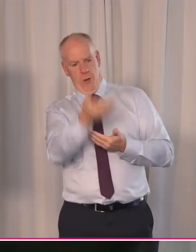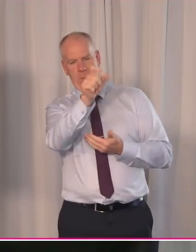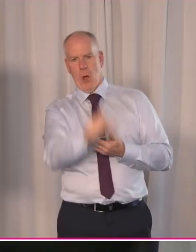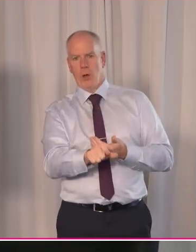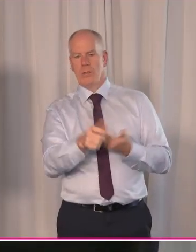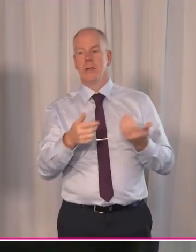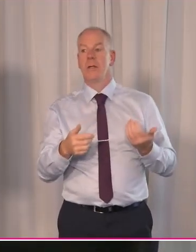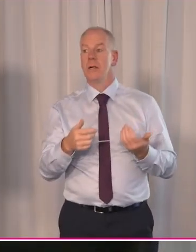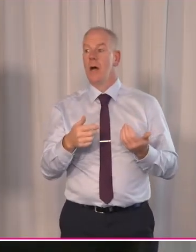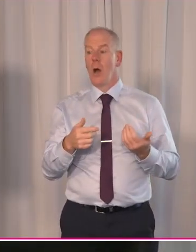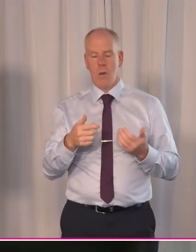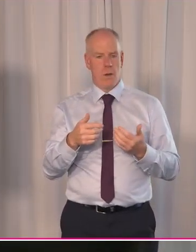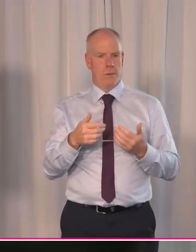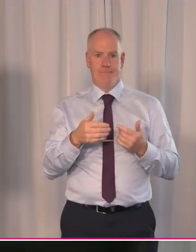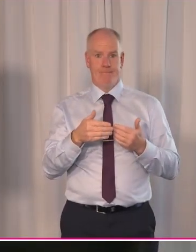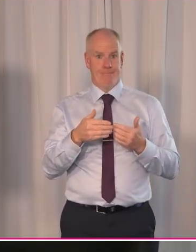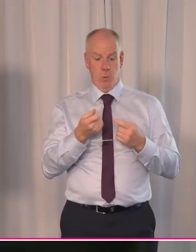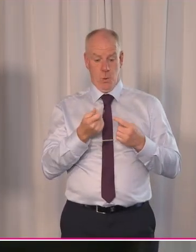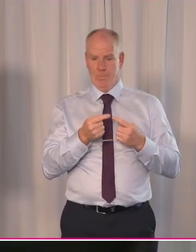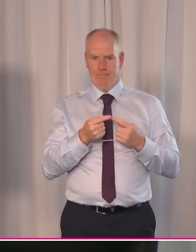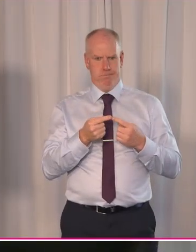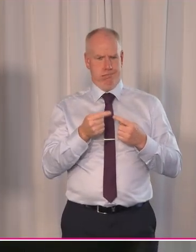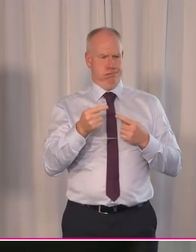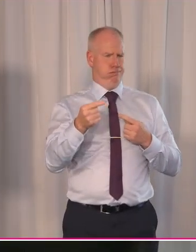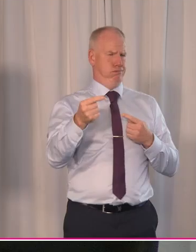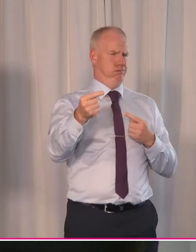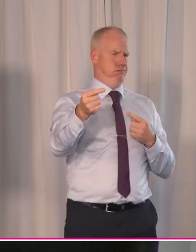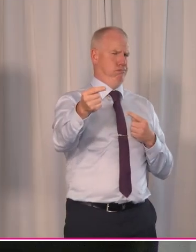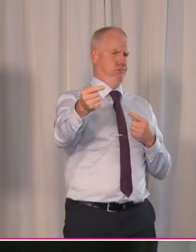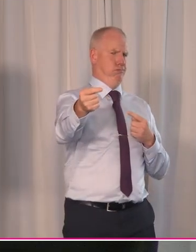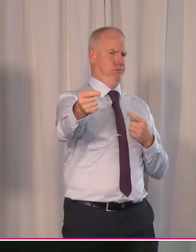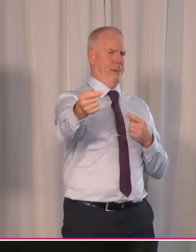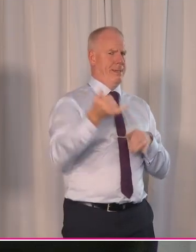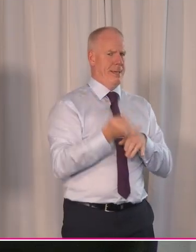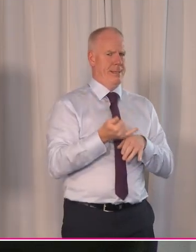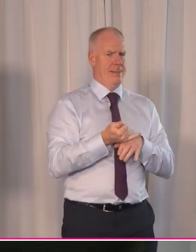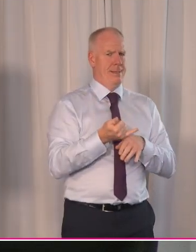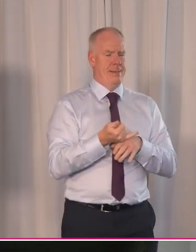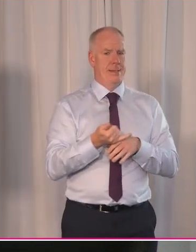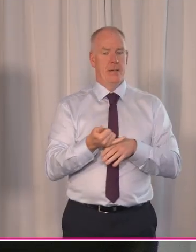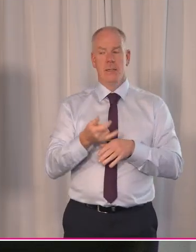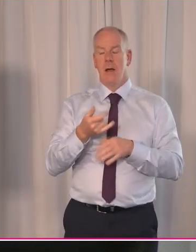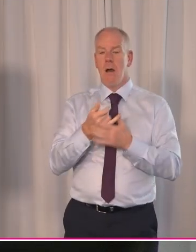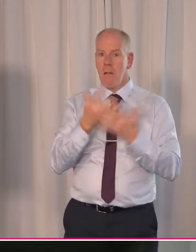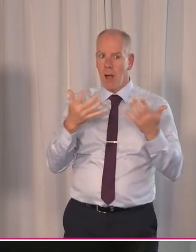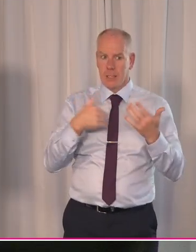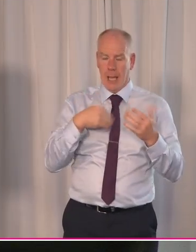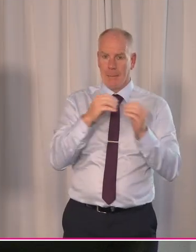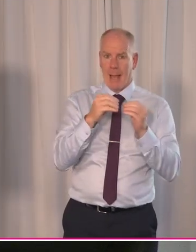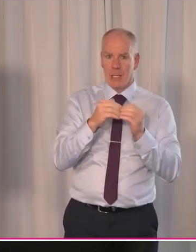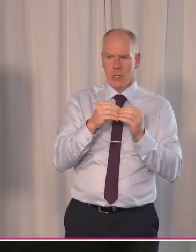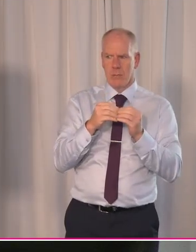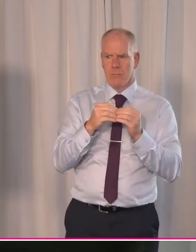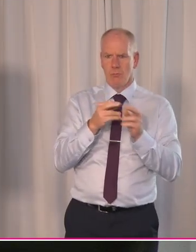I'm going to start by saying we're a long, long way from that at the moment. And it's, a lot of what I'm going to talk about echoes what's been said